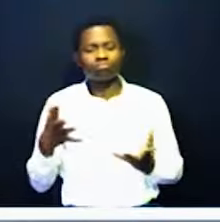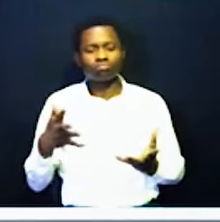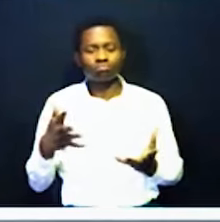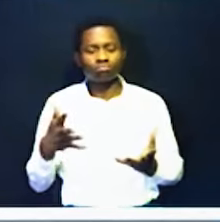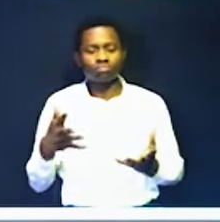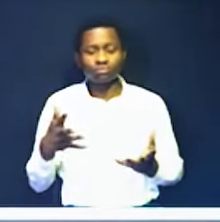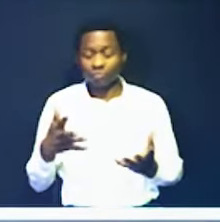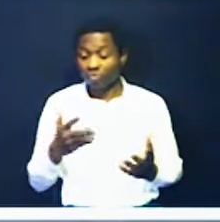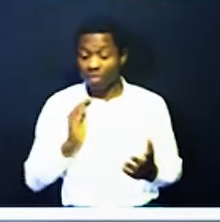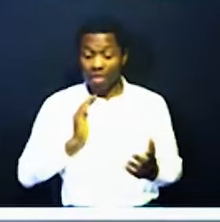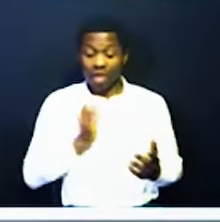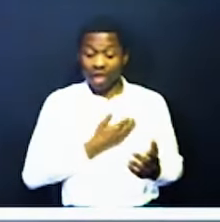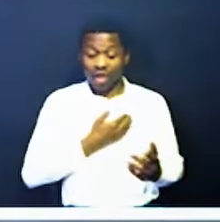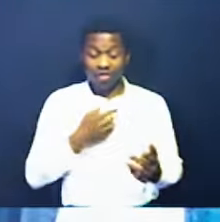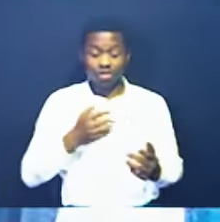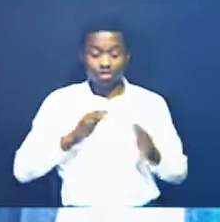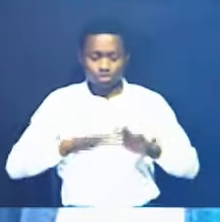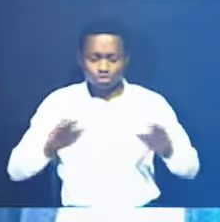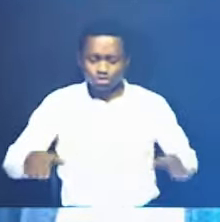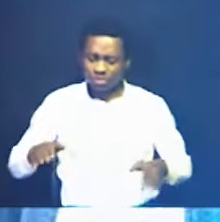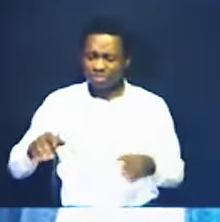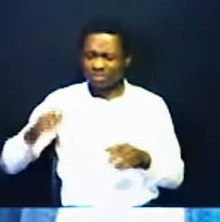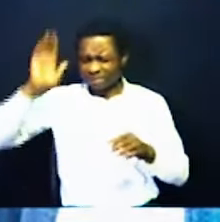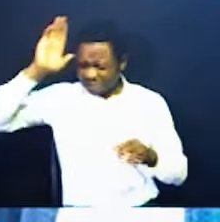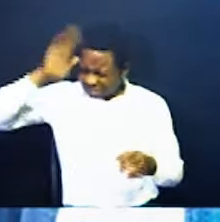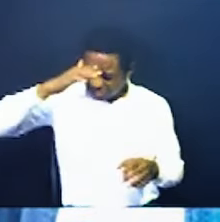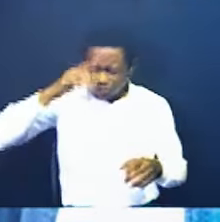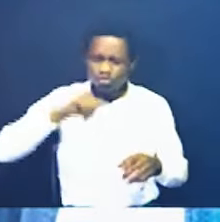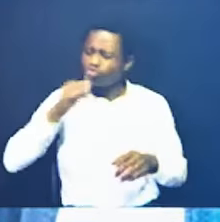not sack our recalcitrant children. We